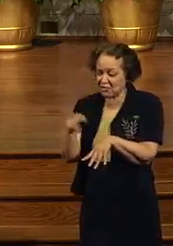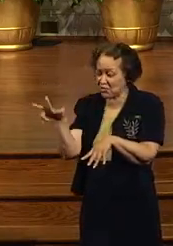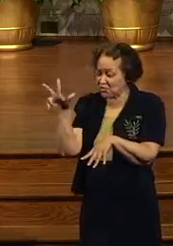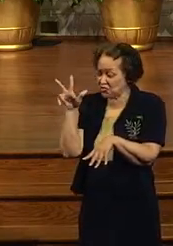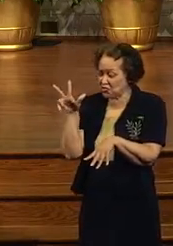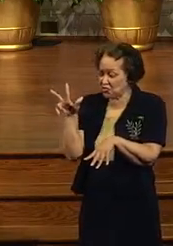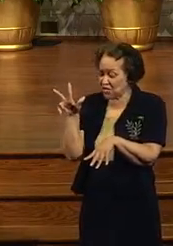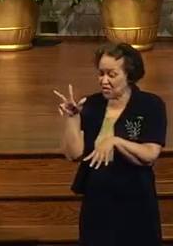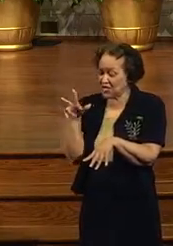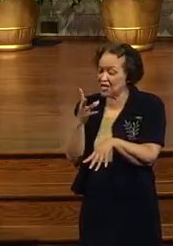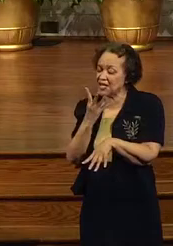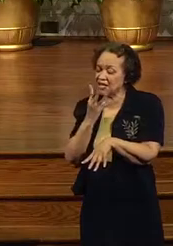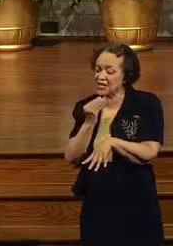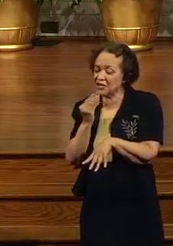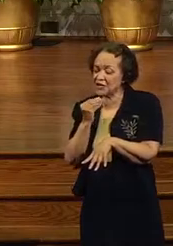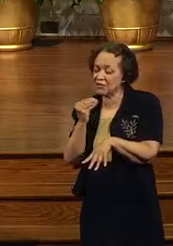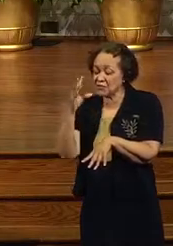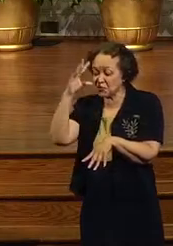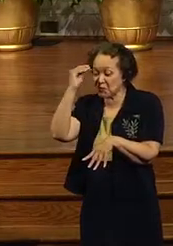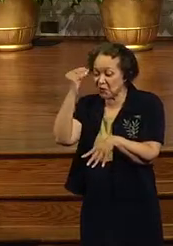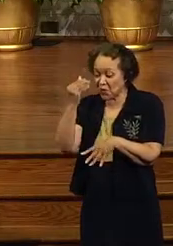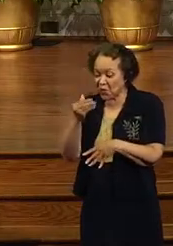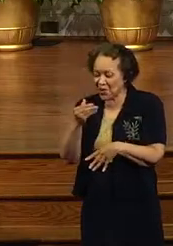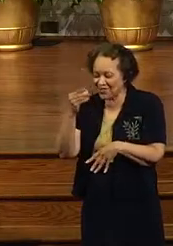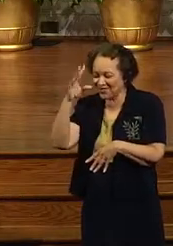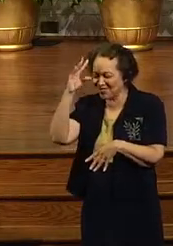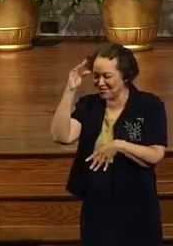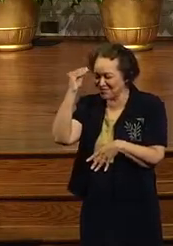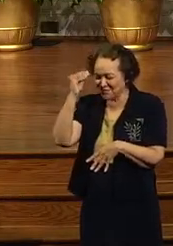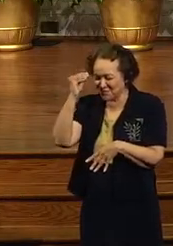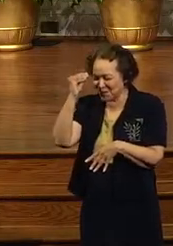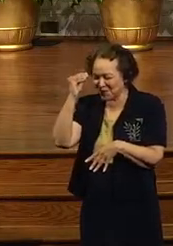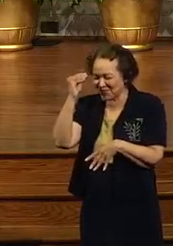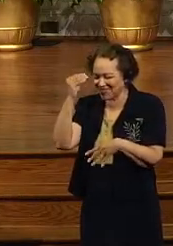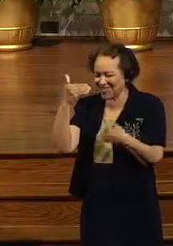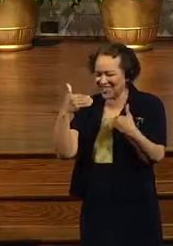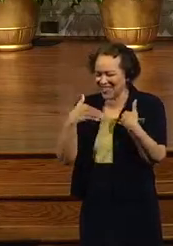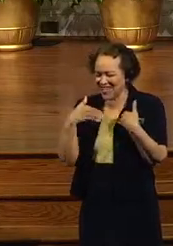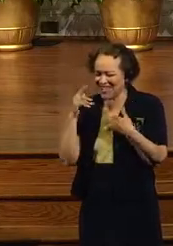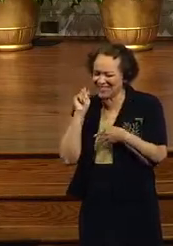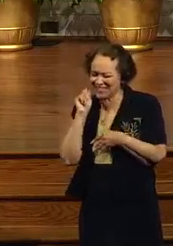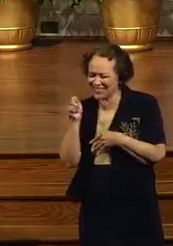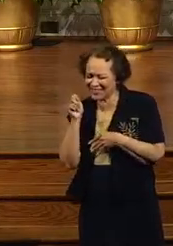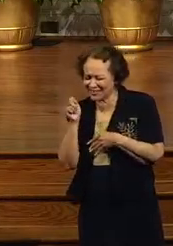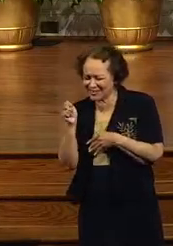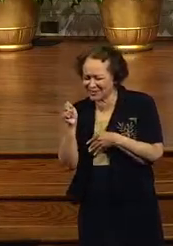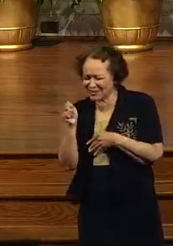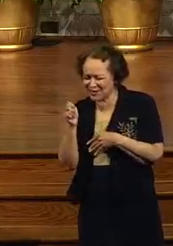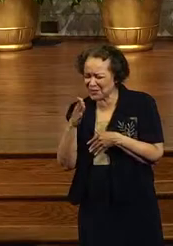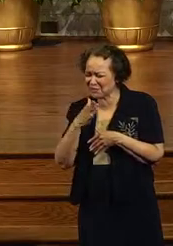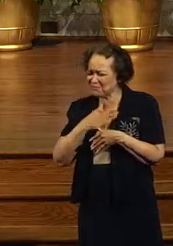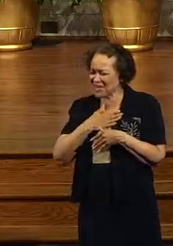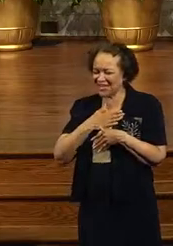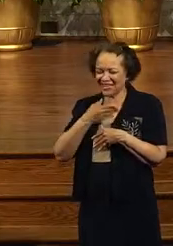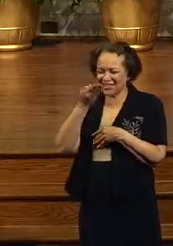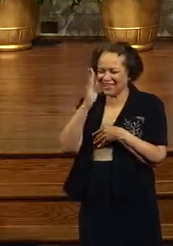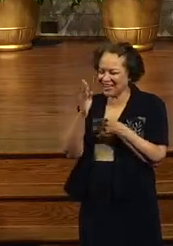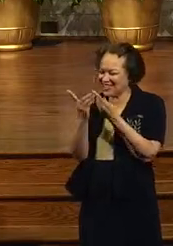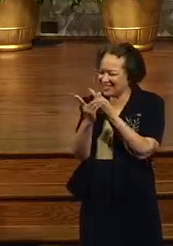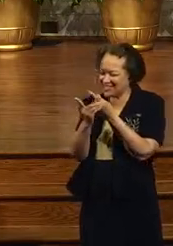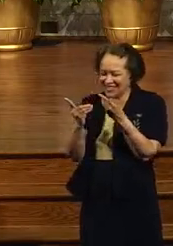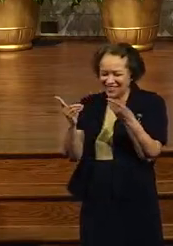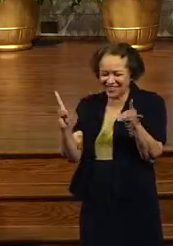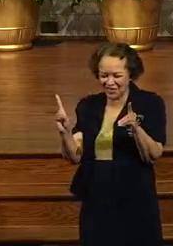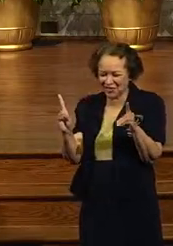boys, Shadrach, Meshach, and the bad Negro, oh, help me, had the testimony. My God is a deliverer in the